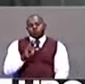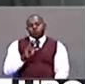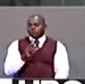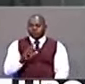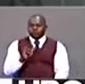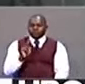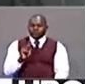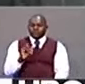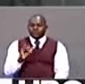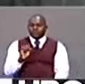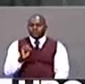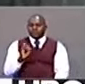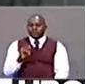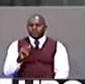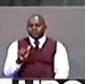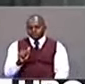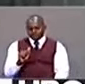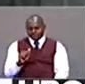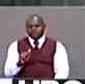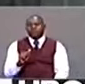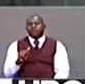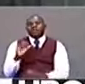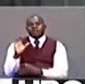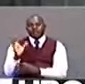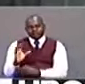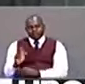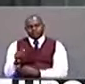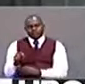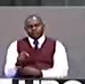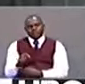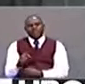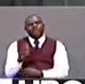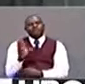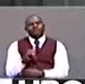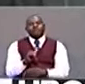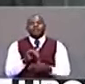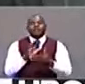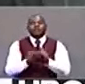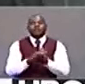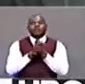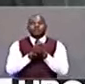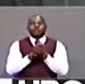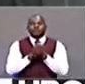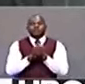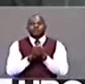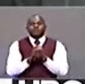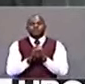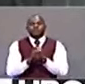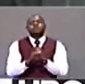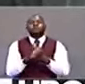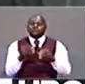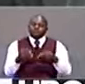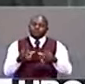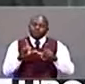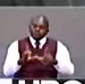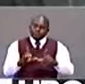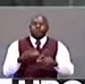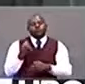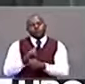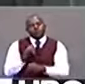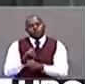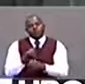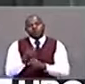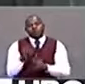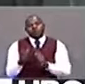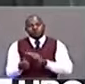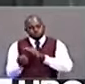to Kisita Mining Company. Madam Speaker, it is like having Mukwano there properly licensed to operate, and people